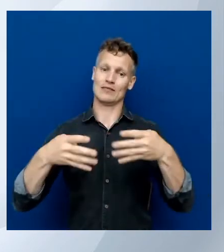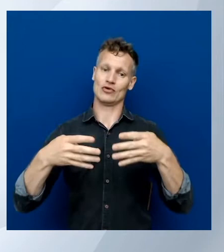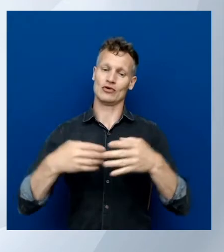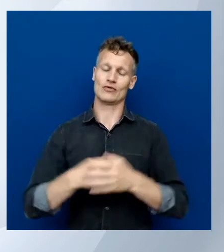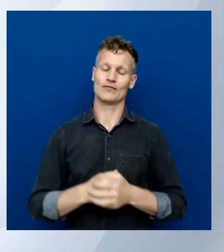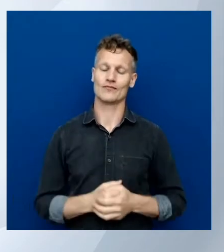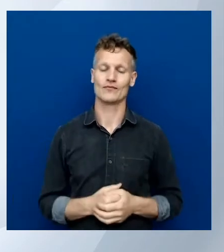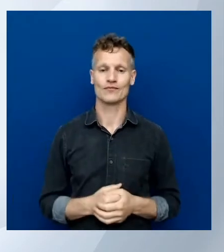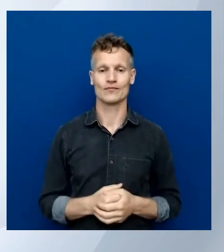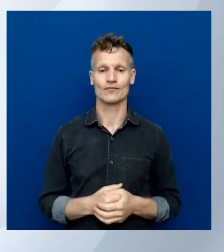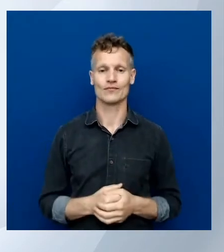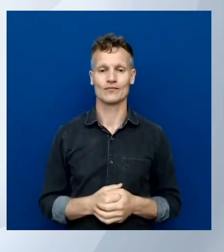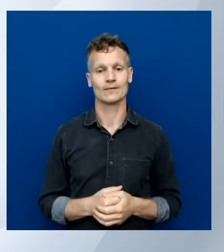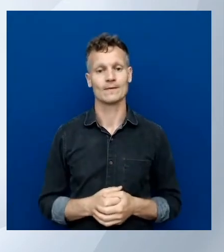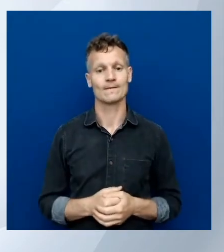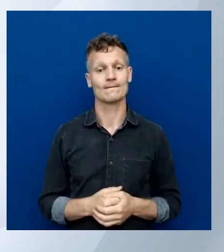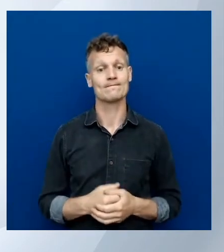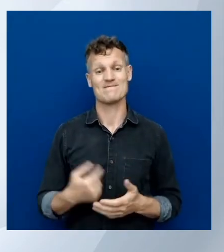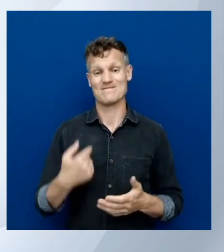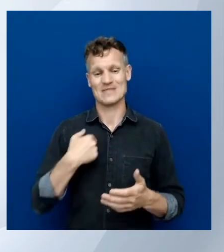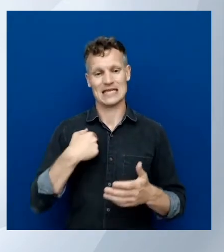I do have to warn you though,